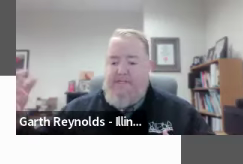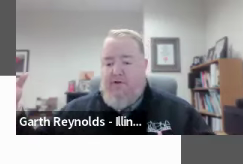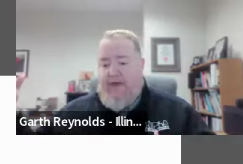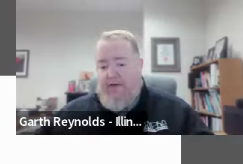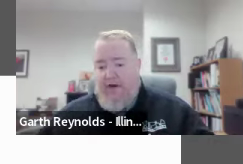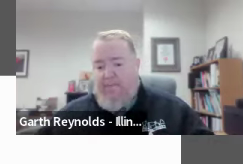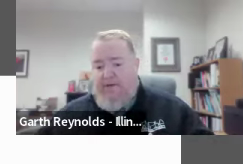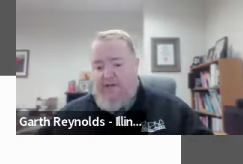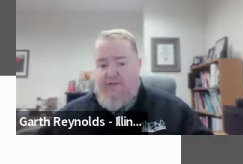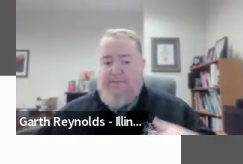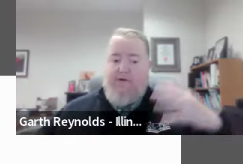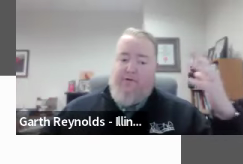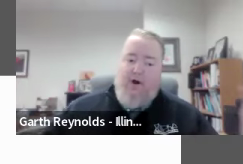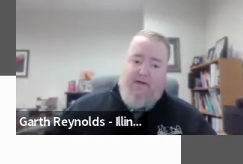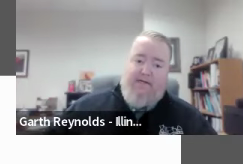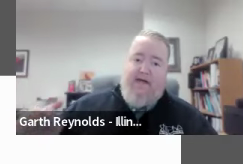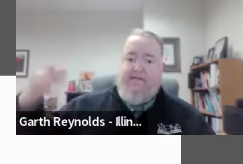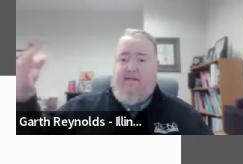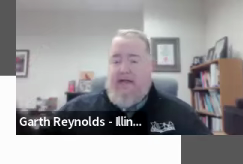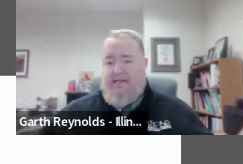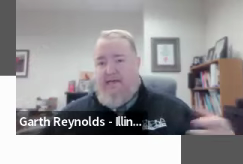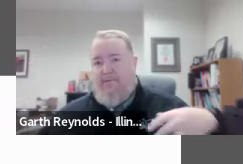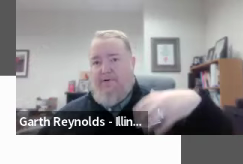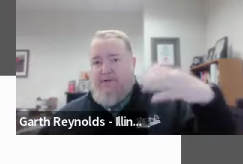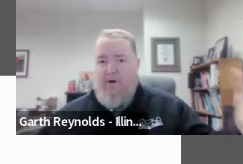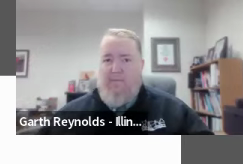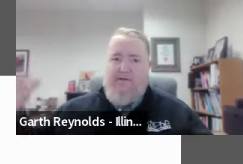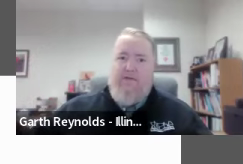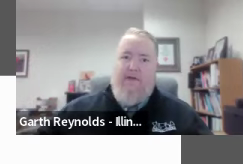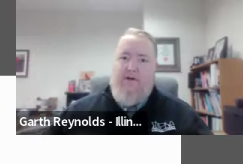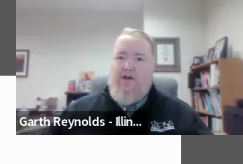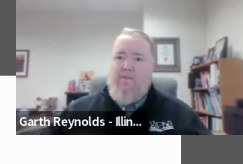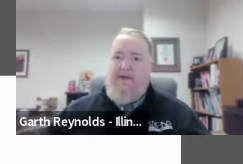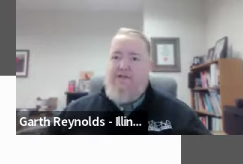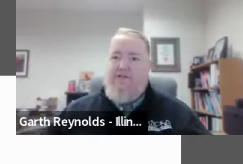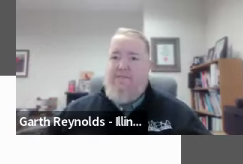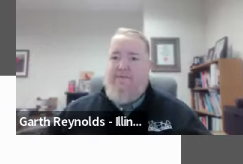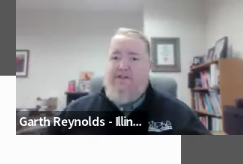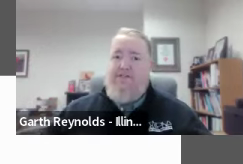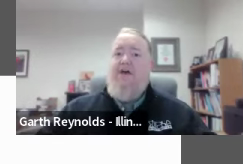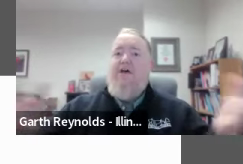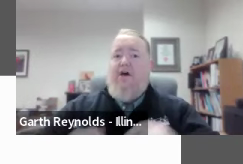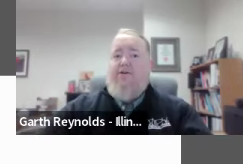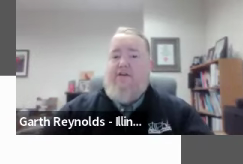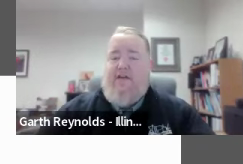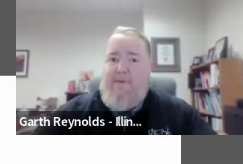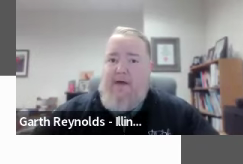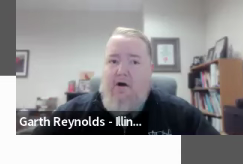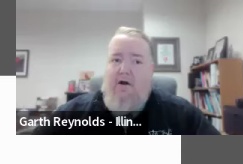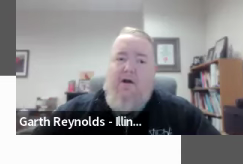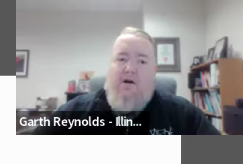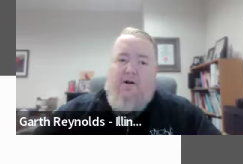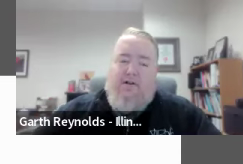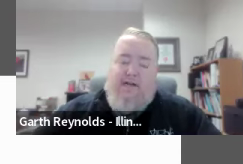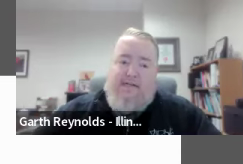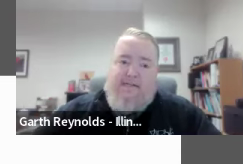And this is all the healthcare professions, but also architects and landscapers and barbers, all the other occupations and professions under